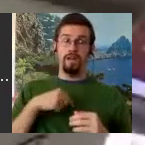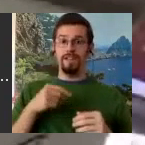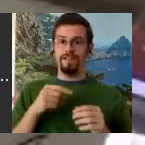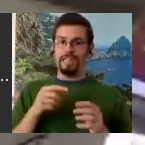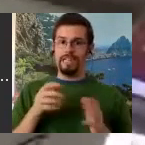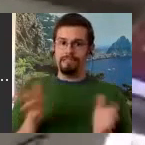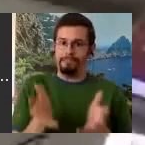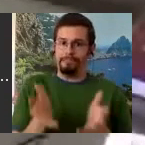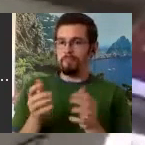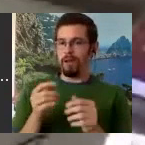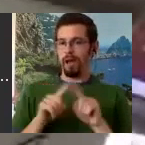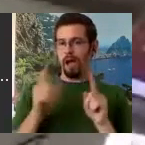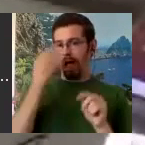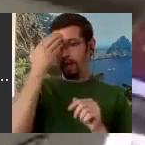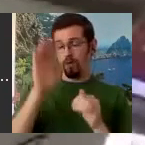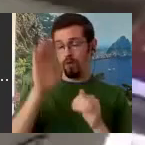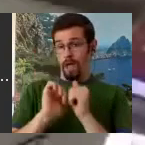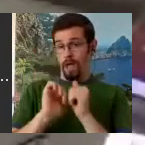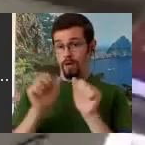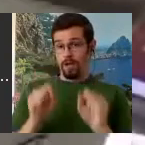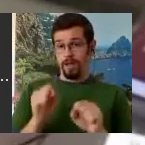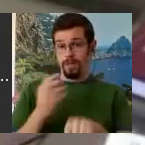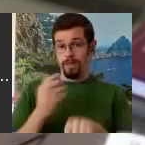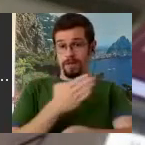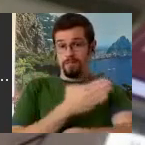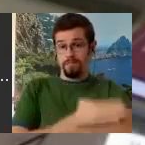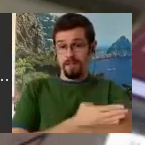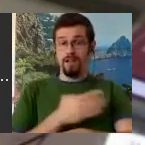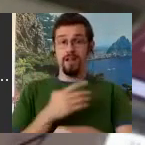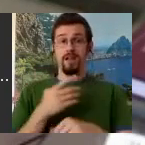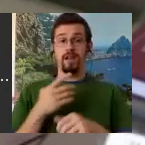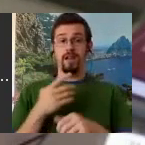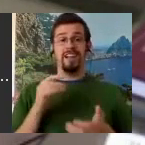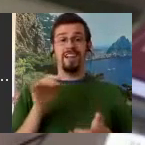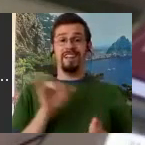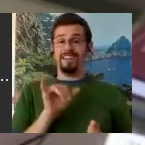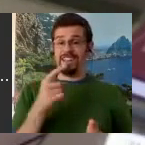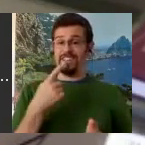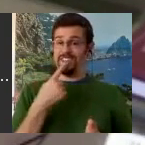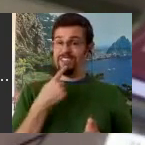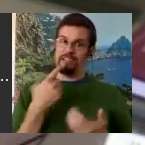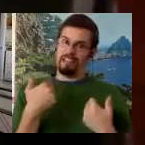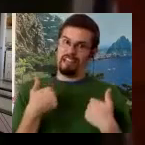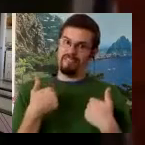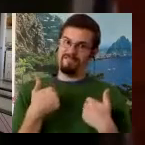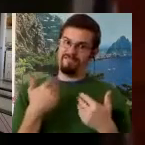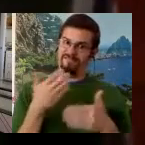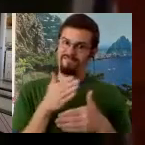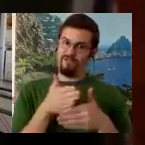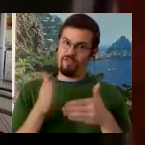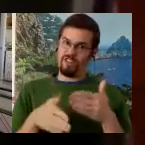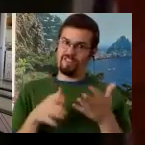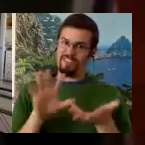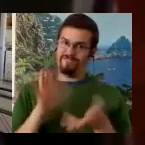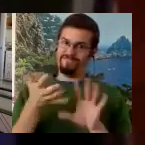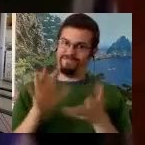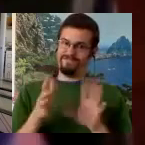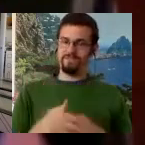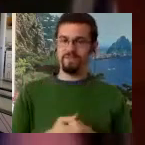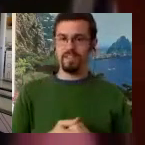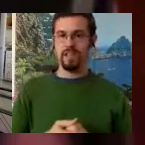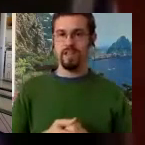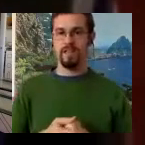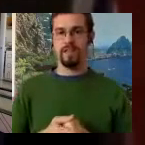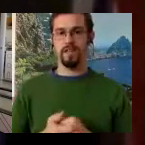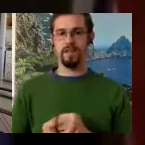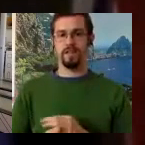we can make it better, because it seems so close, doesn't it? As you said, painfully close. Painfully close. Yeah. Well,